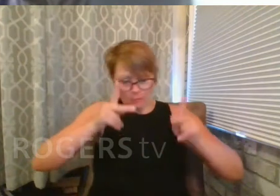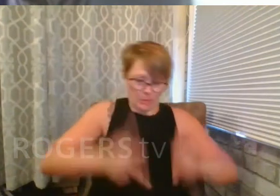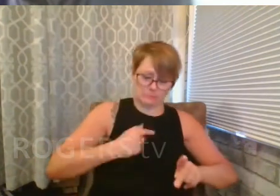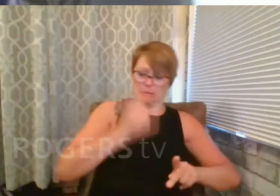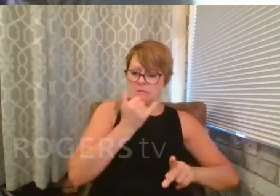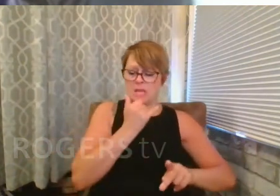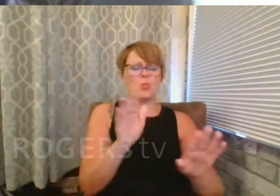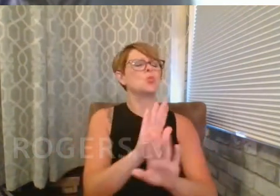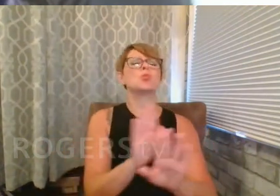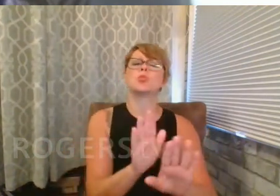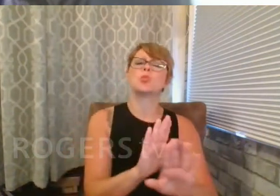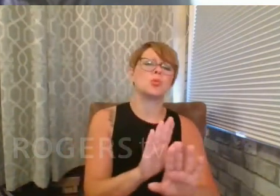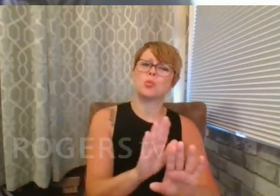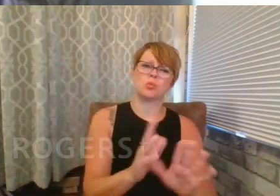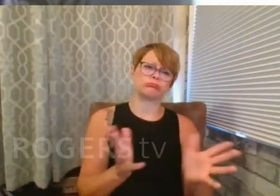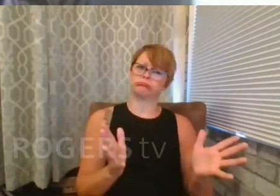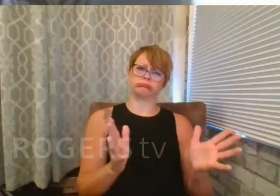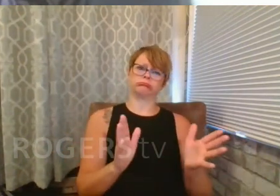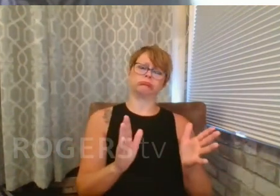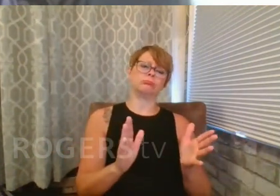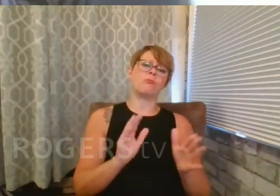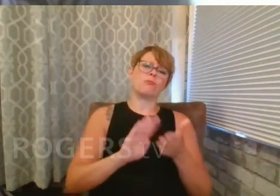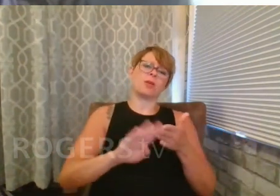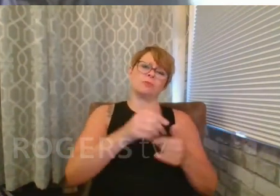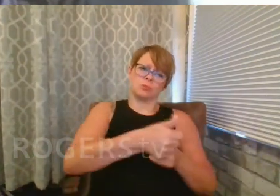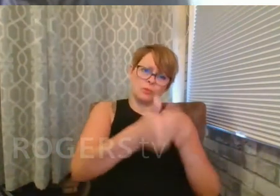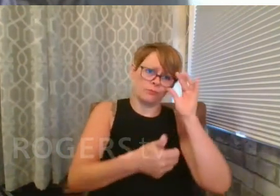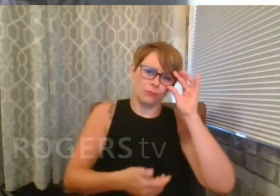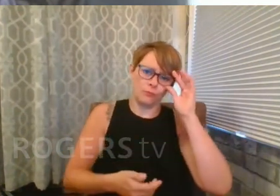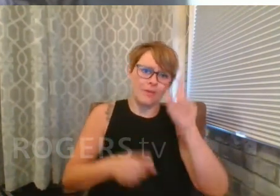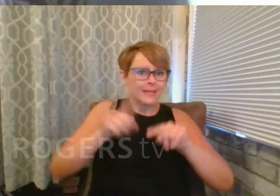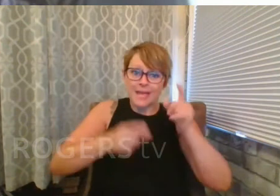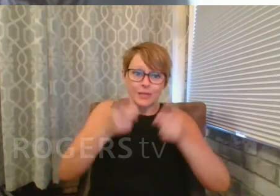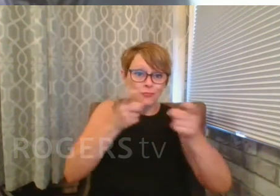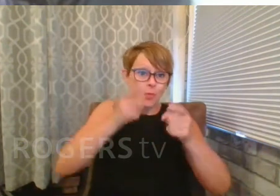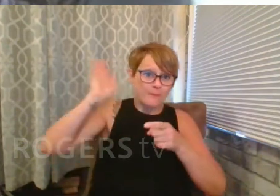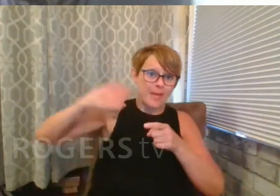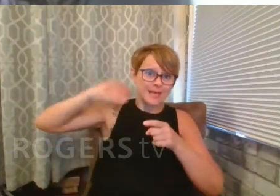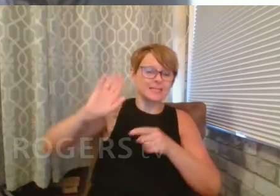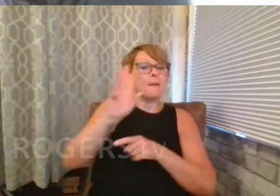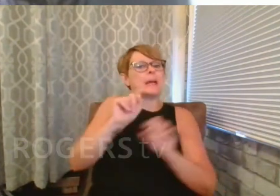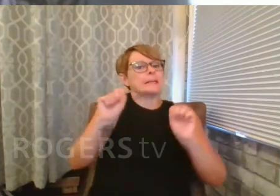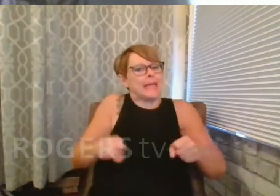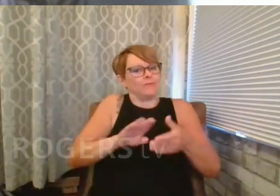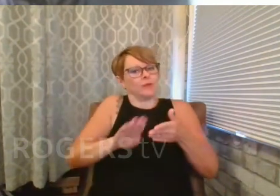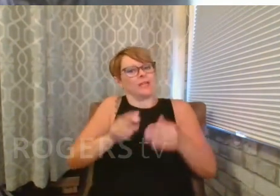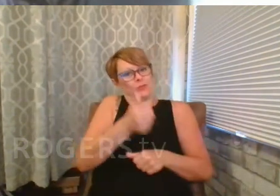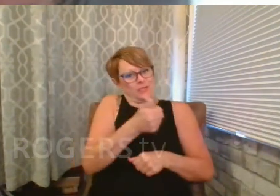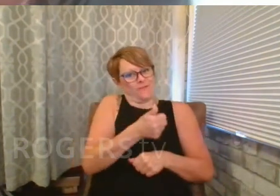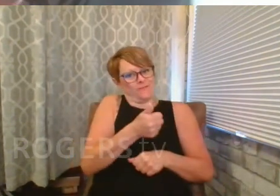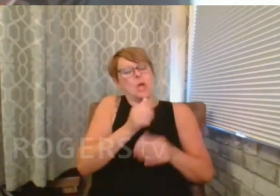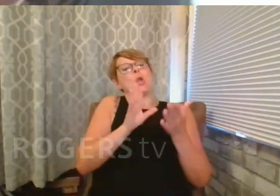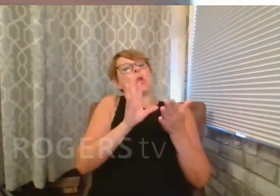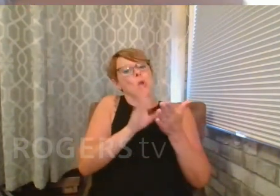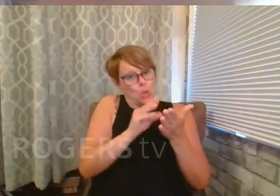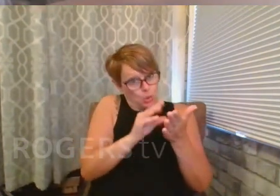opportunity. And right now you have control, or you can't control the past, but you can forgive yourself for the past, learn from it, and make a